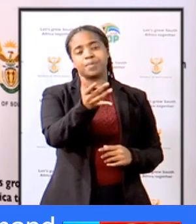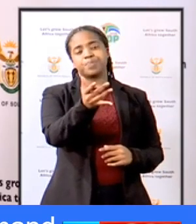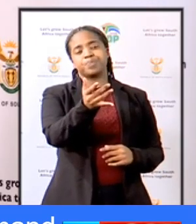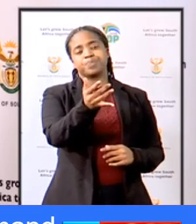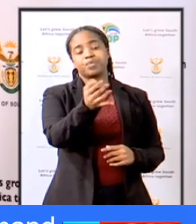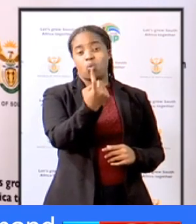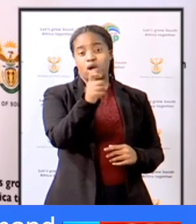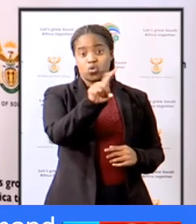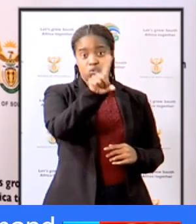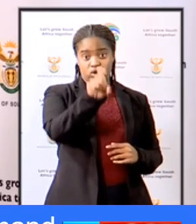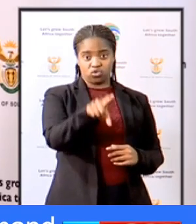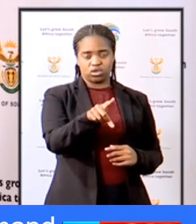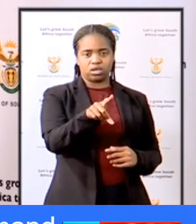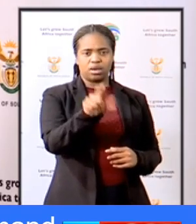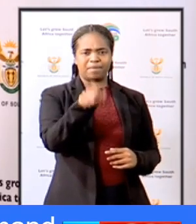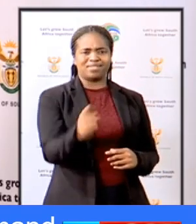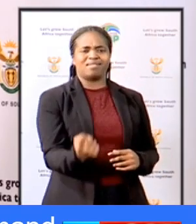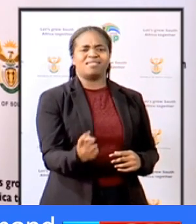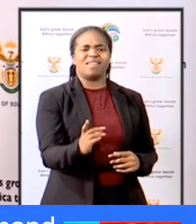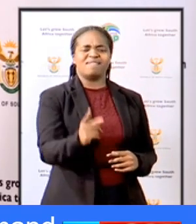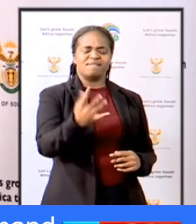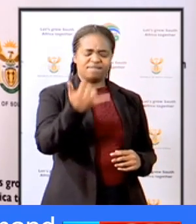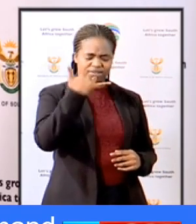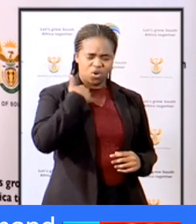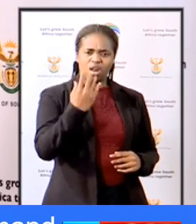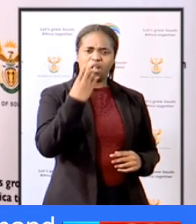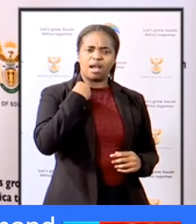one question that has been raised. Somebody said that